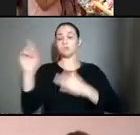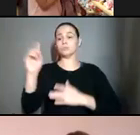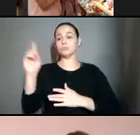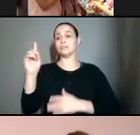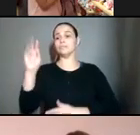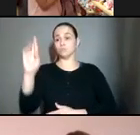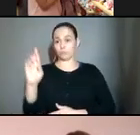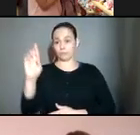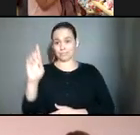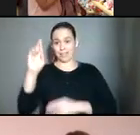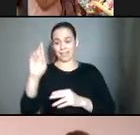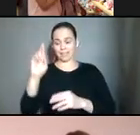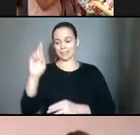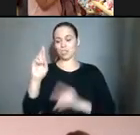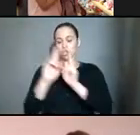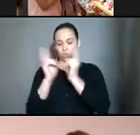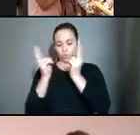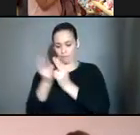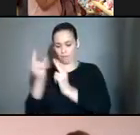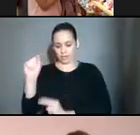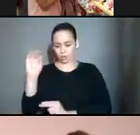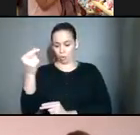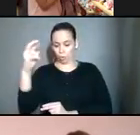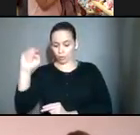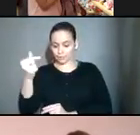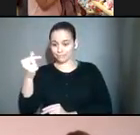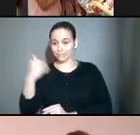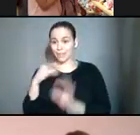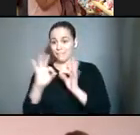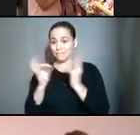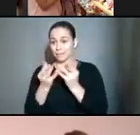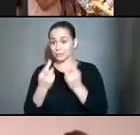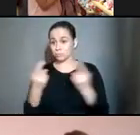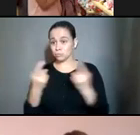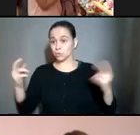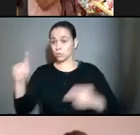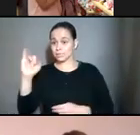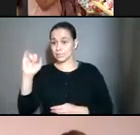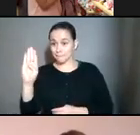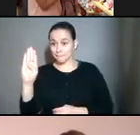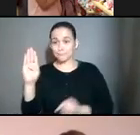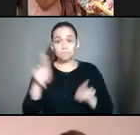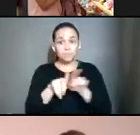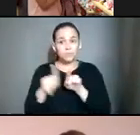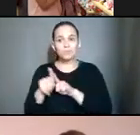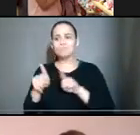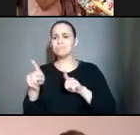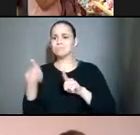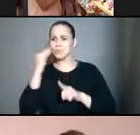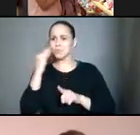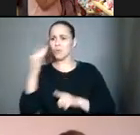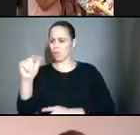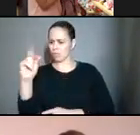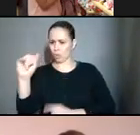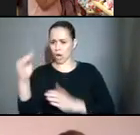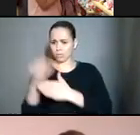riversideunified.org under the Family Resources tab, along with those resources that Laura shared earlier that are